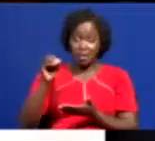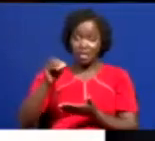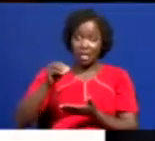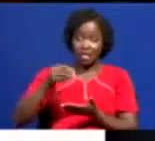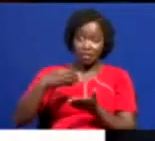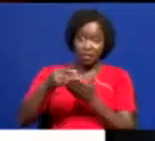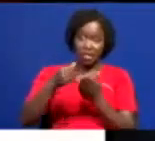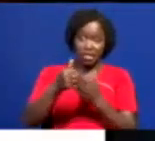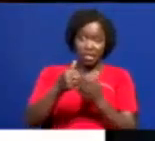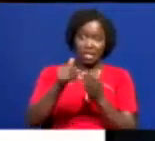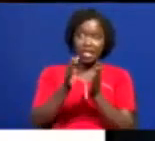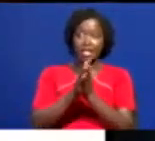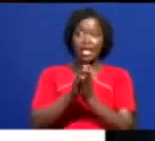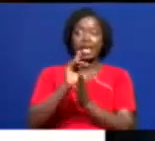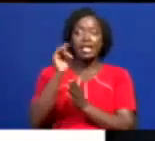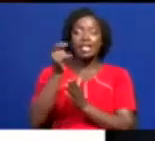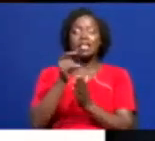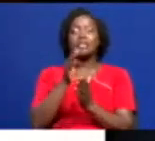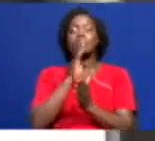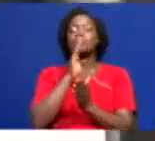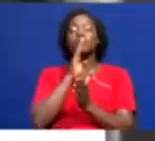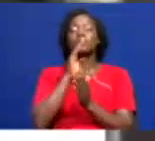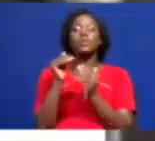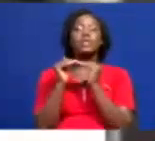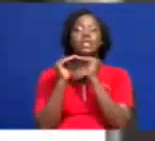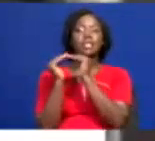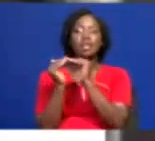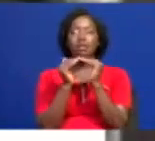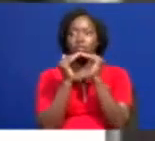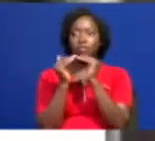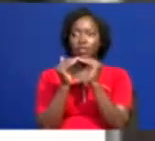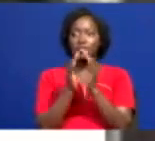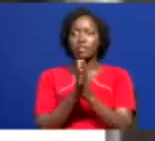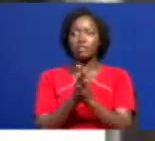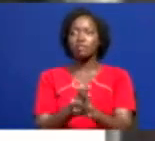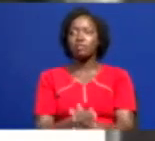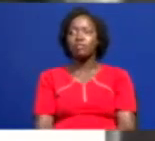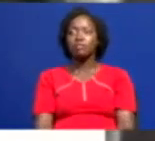and Kenya's borrowing rate. Wairimu Jenga for Prime Edition.